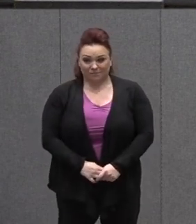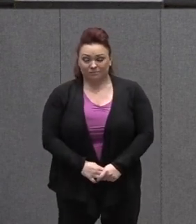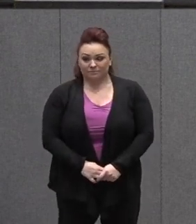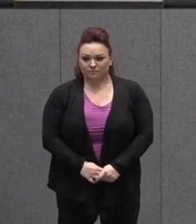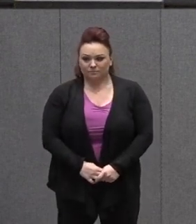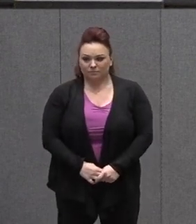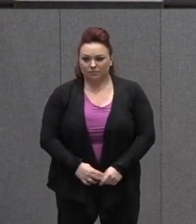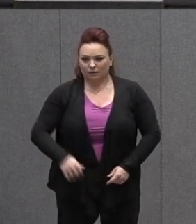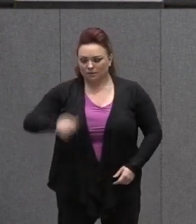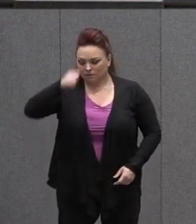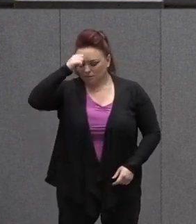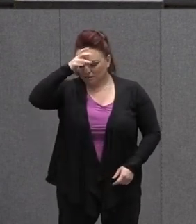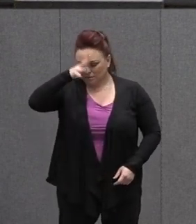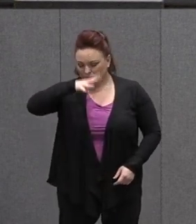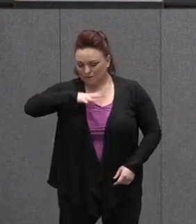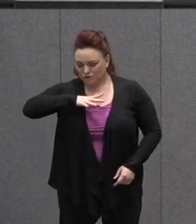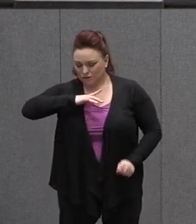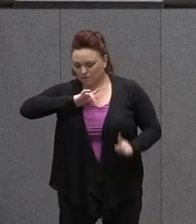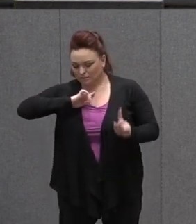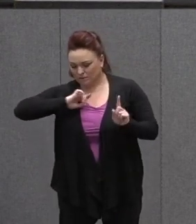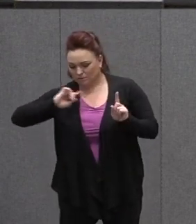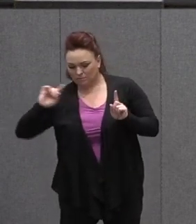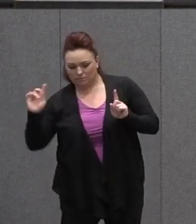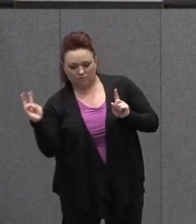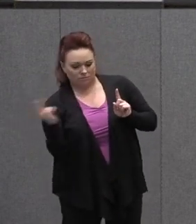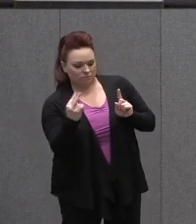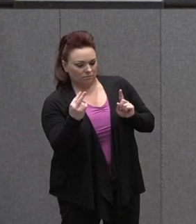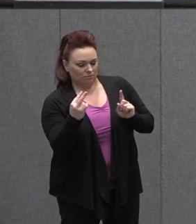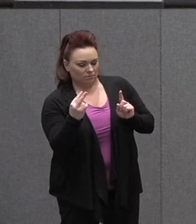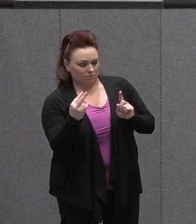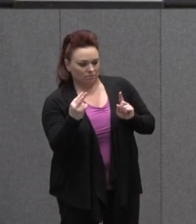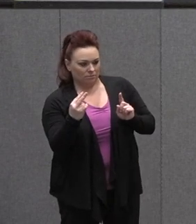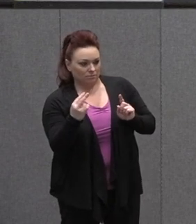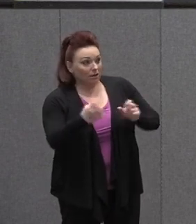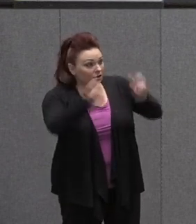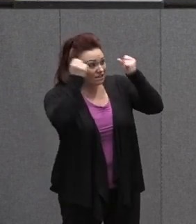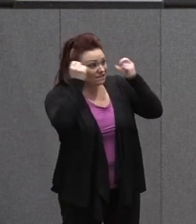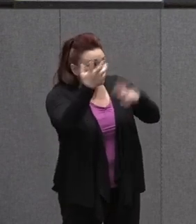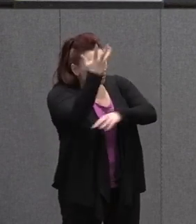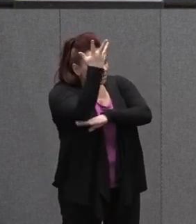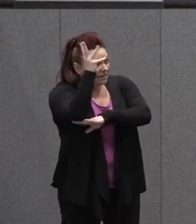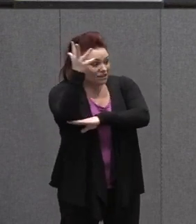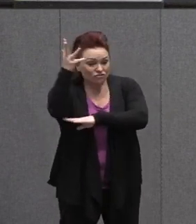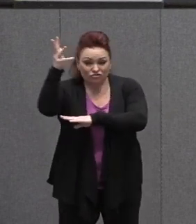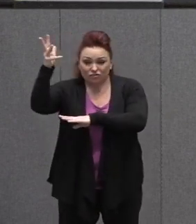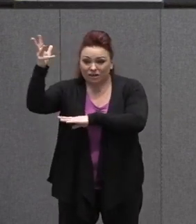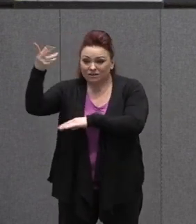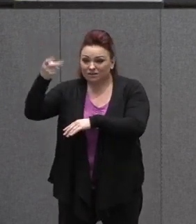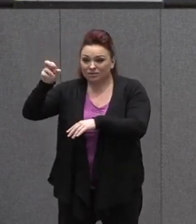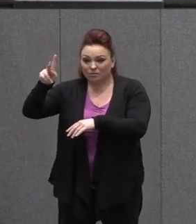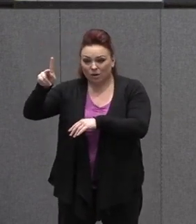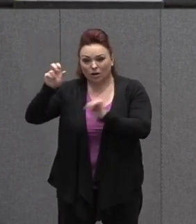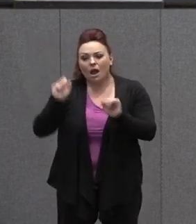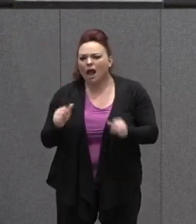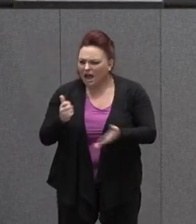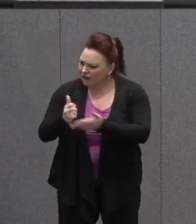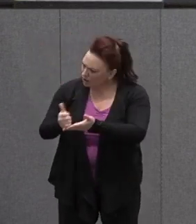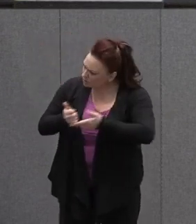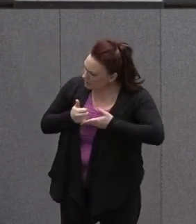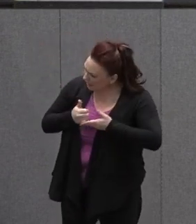The gentleman turned to William. There are so many trees in this park. I could use a little